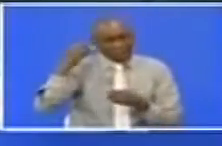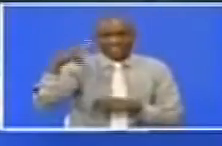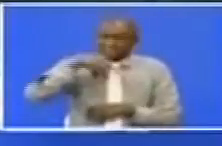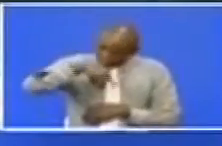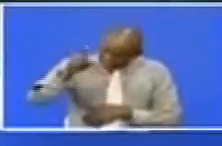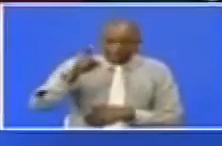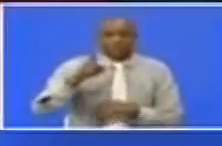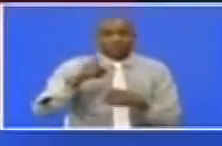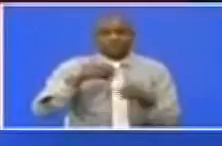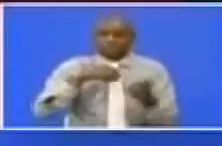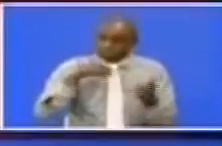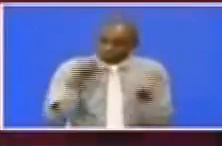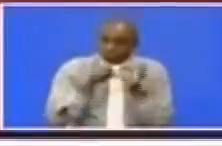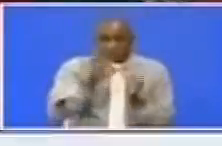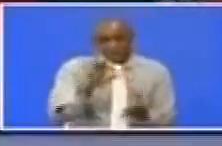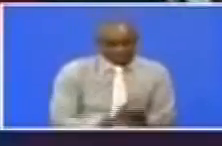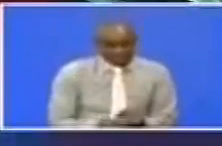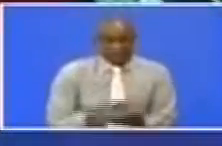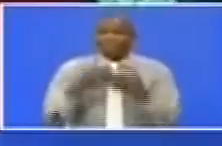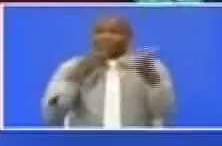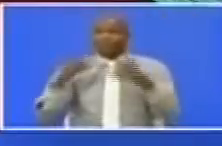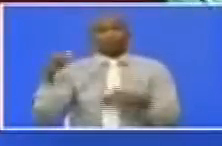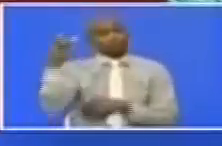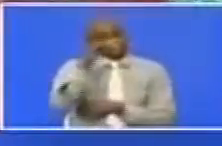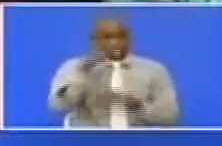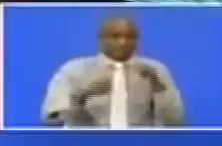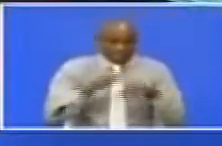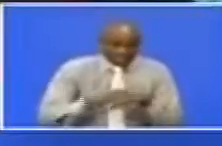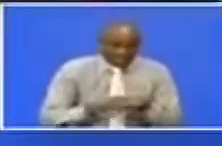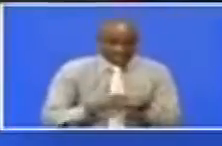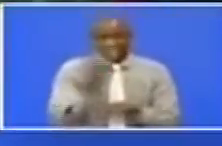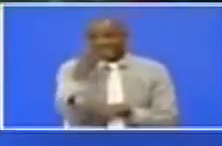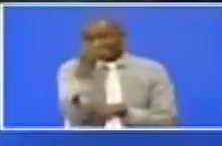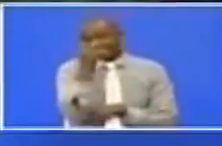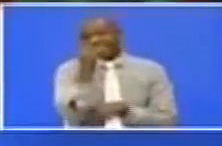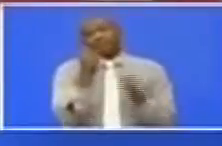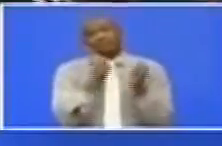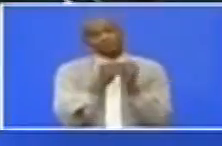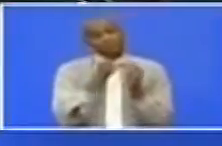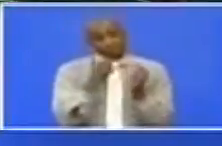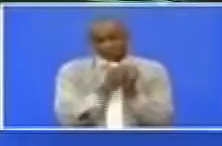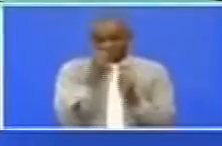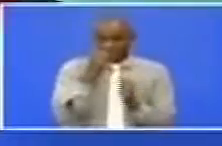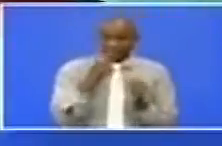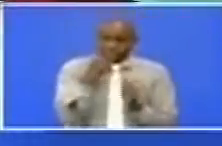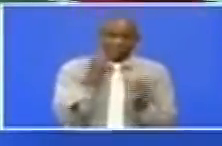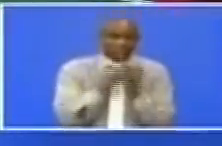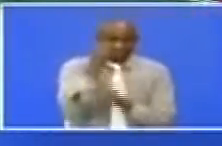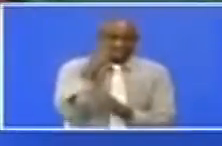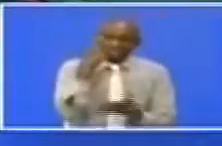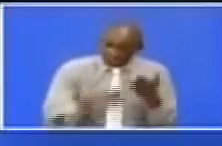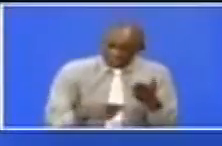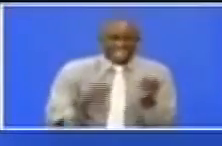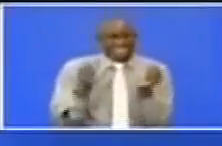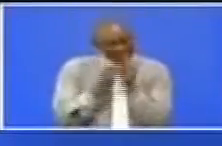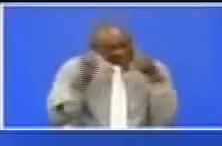has let them down. Before they said the trip to Cape Verde, on 13th of November 2015, according to Wario, the government wired